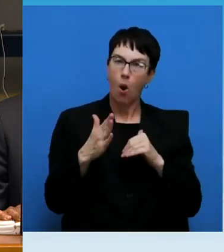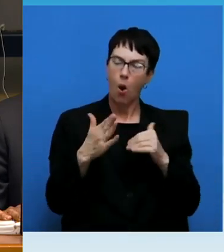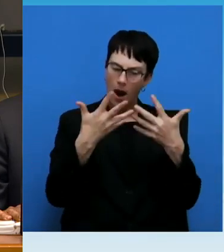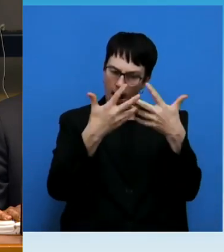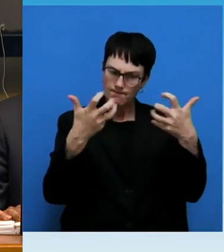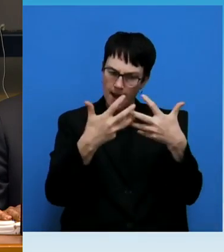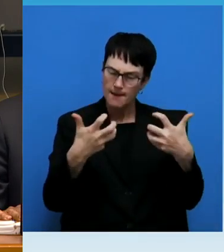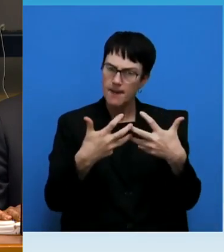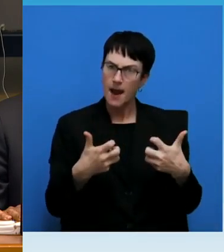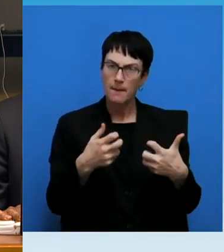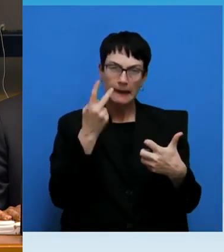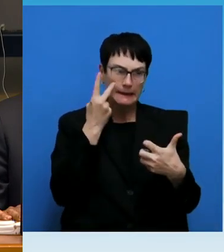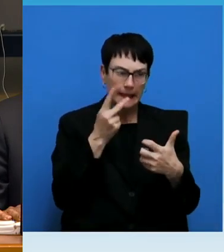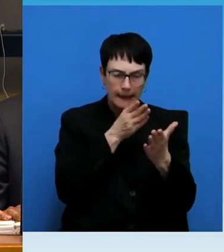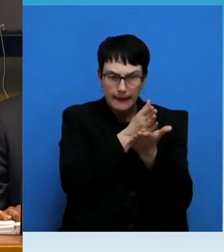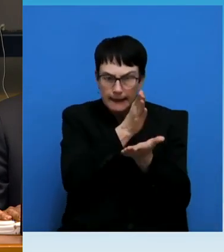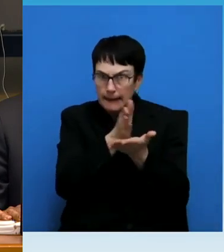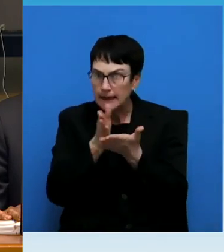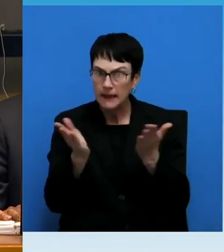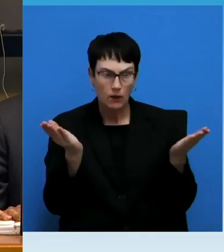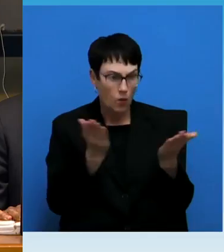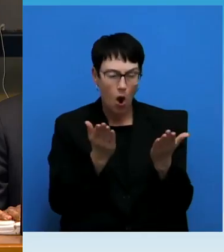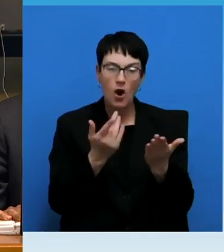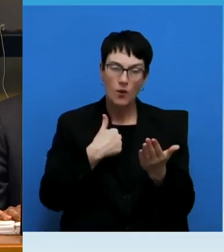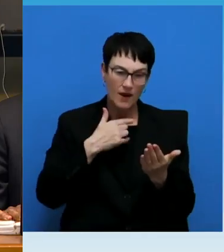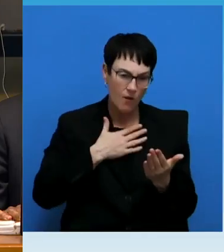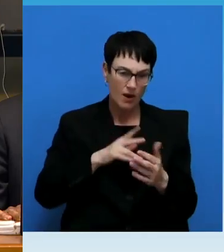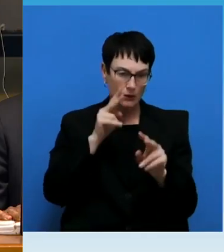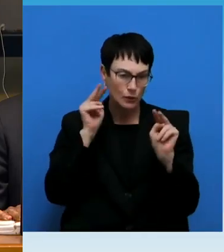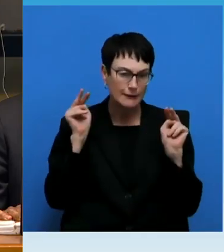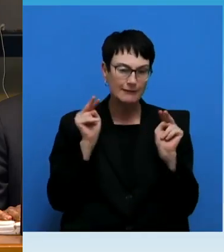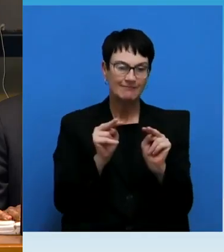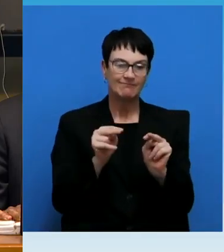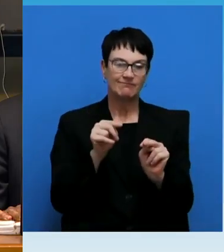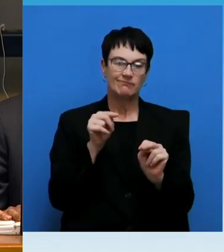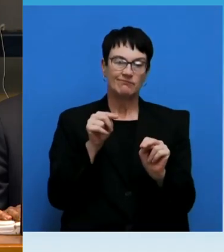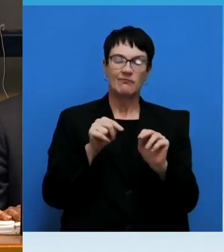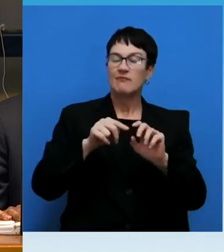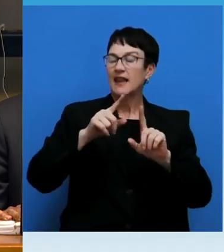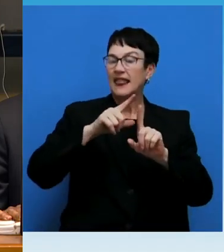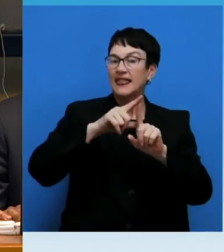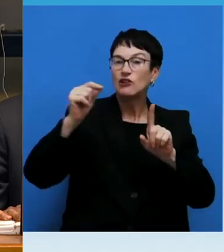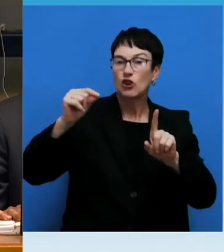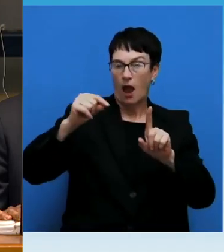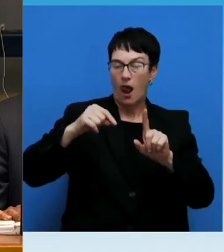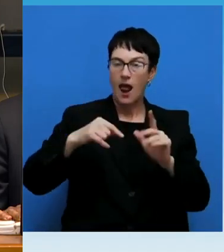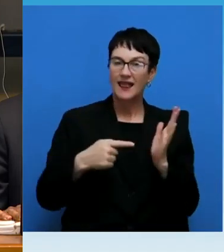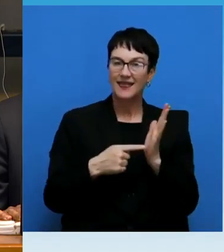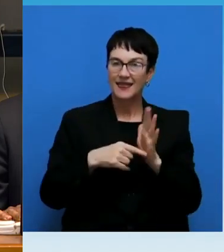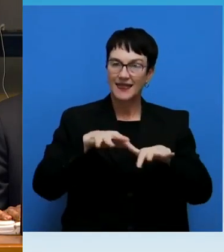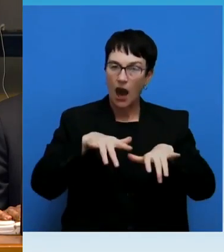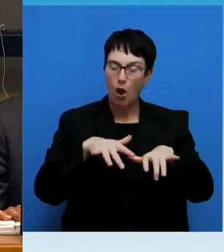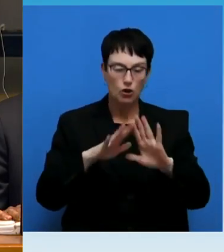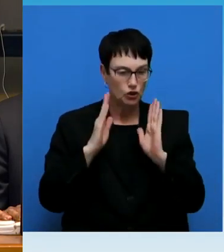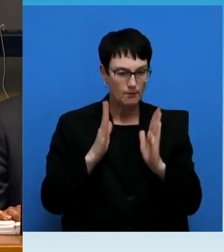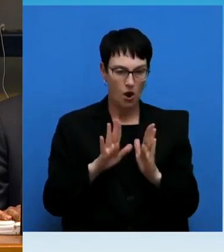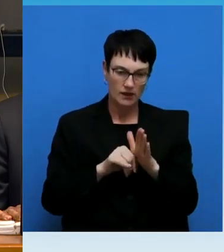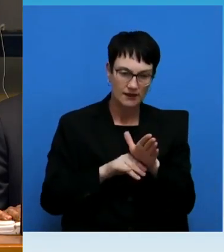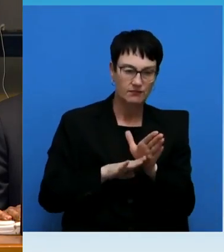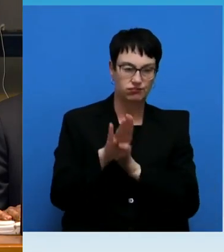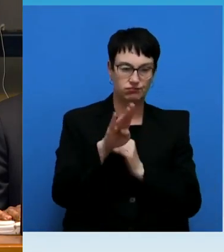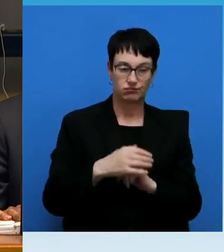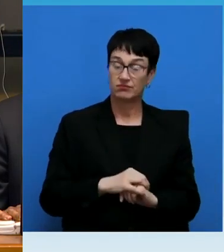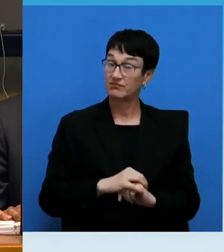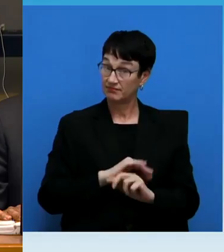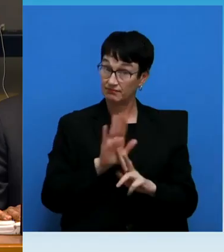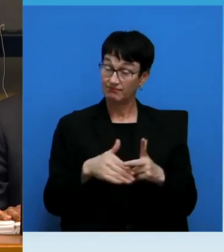our programs are universally accessible. And our third and final goal is to foster leadership. We want